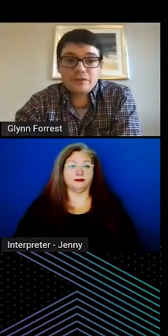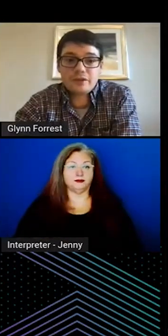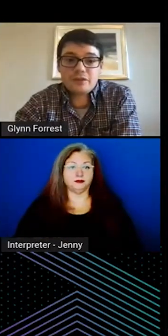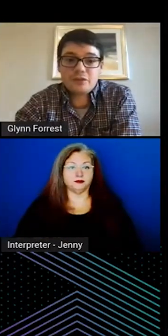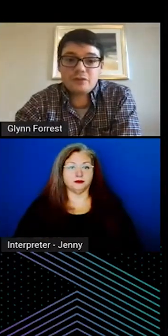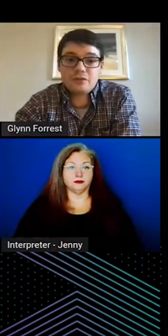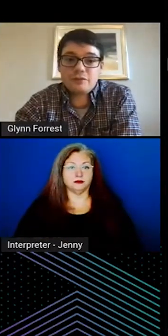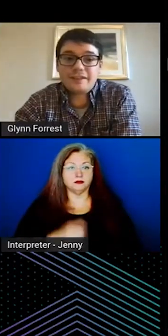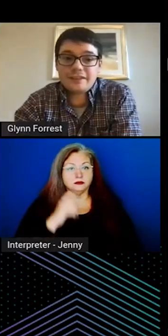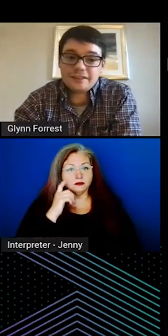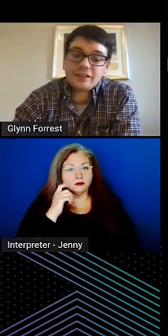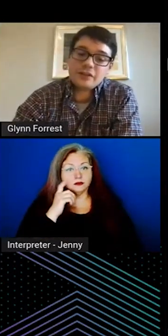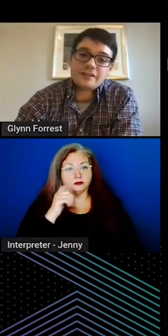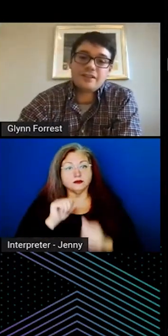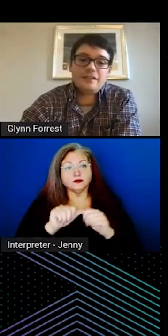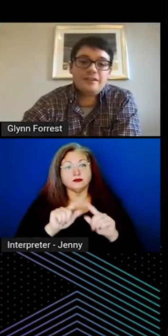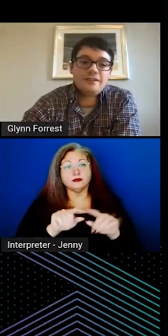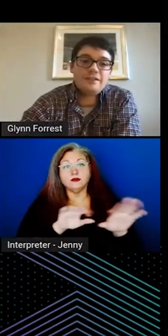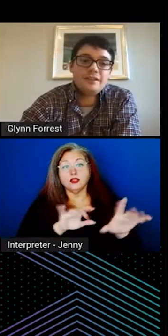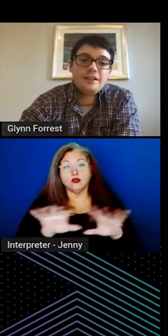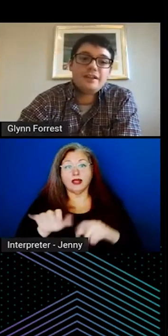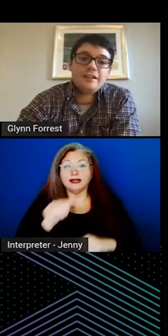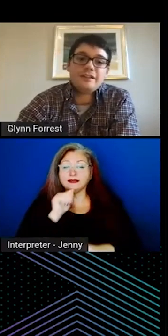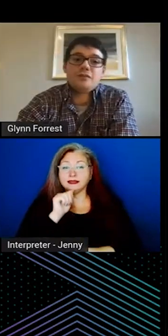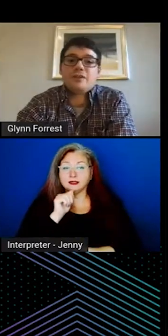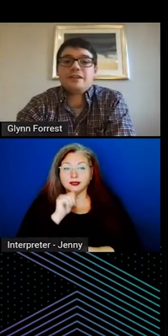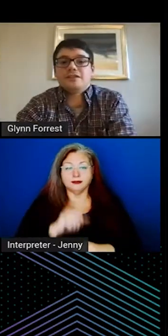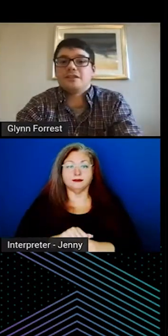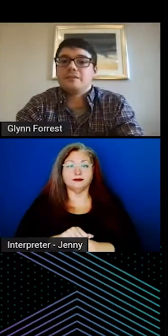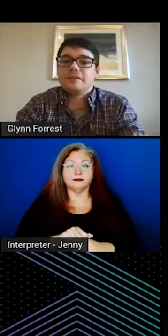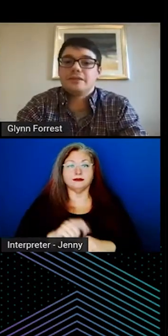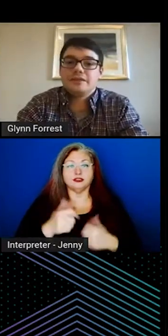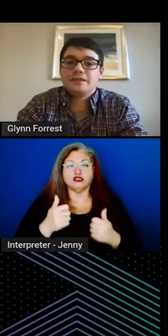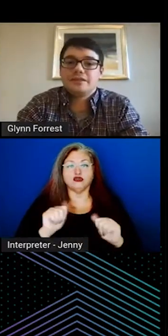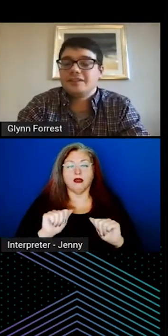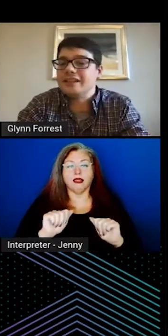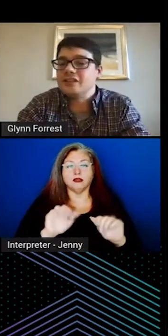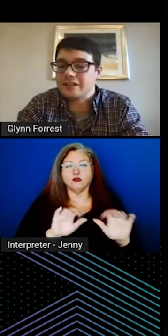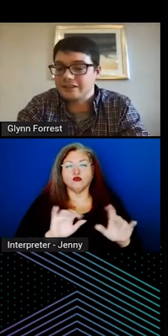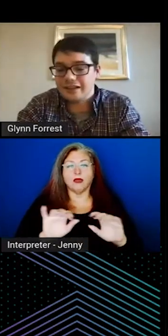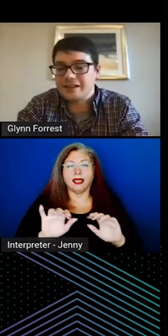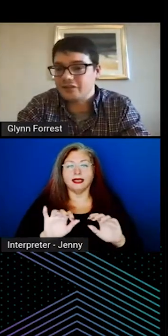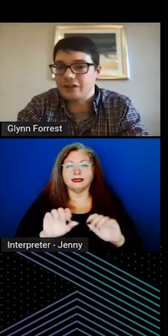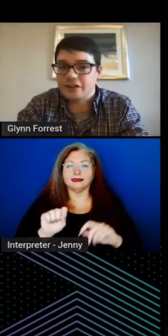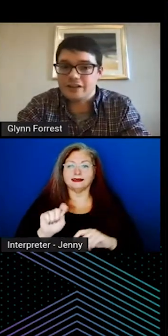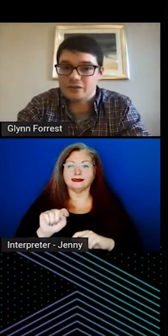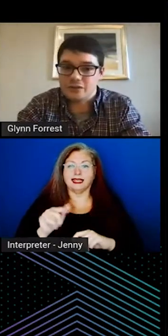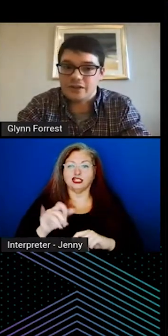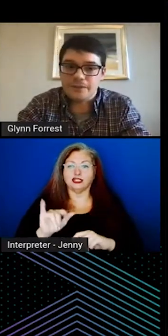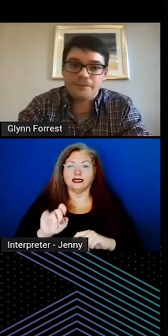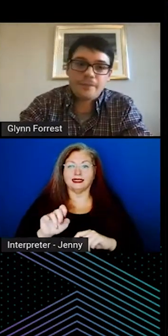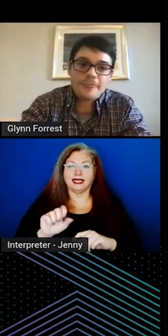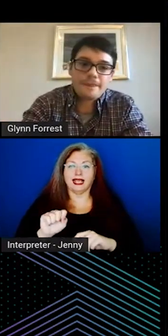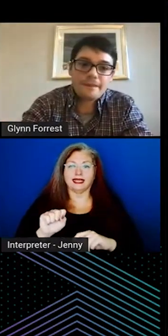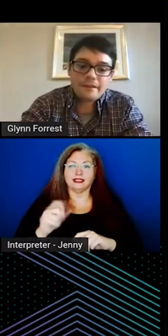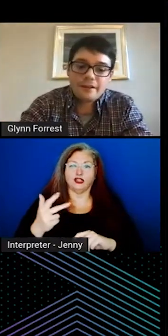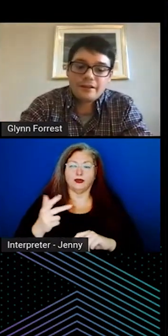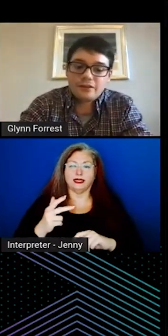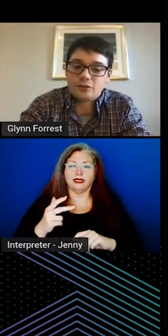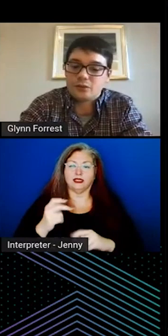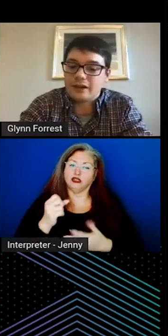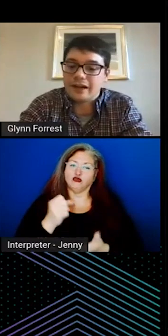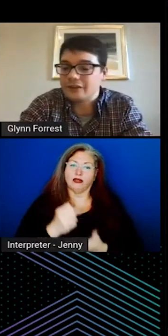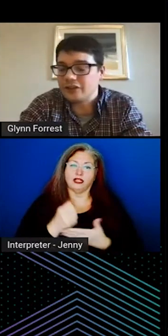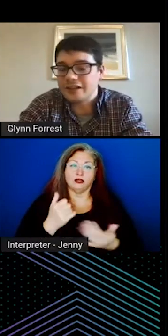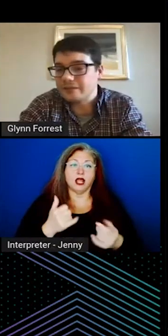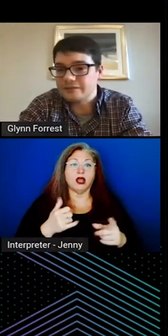Move on to writing a secret. Let's write some staging S3 credentials now.